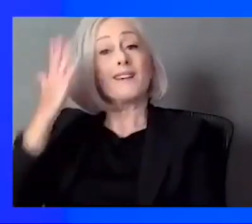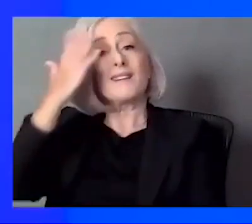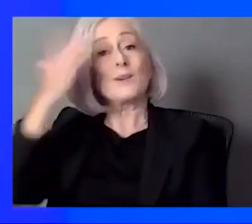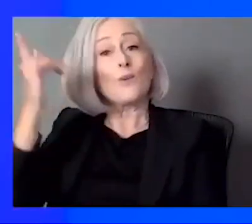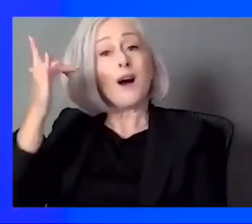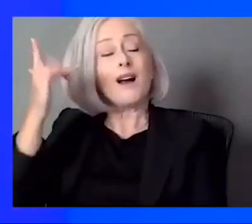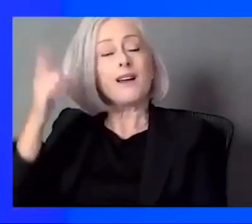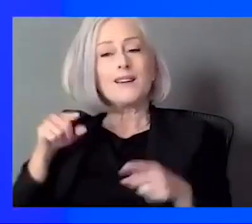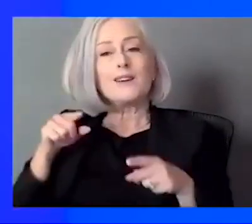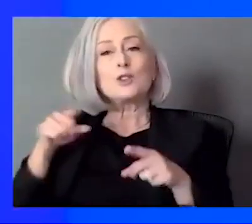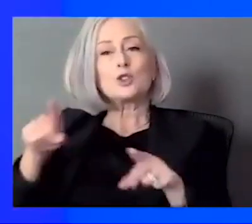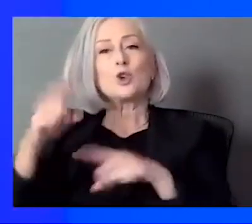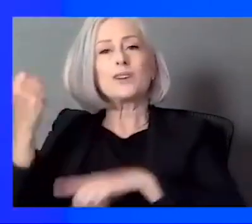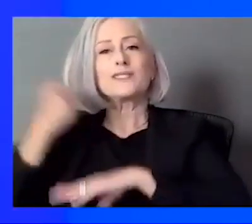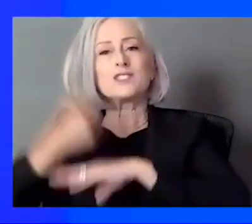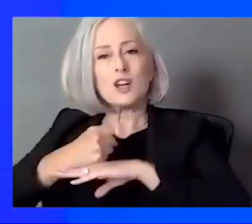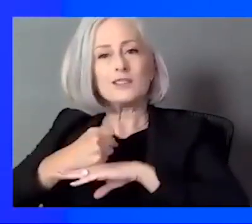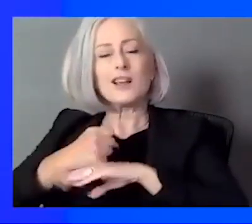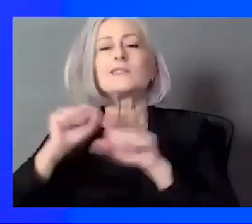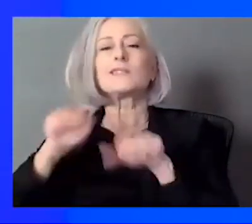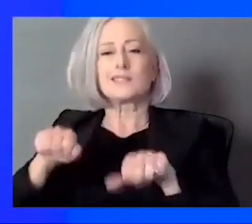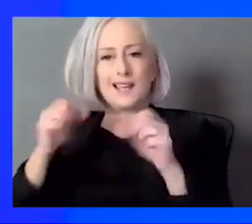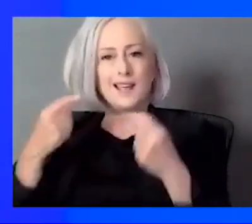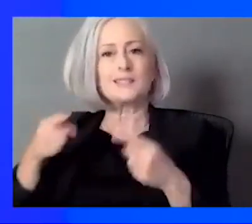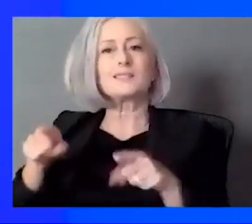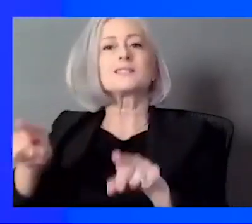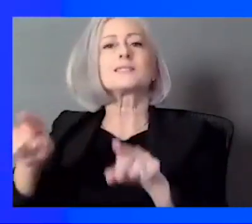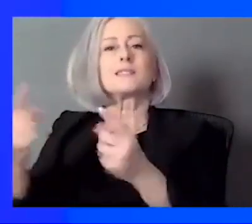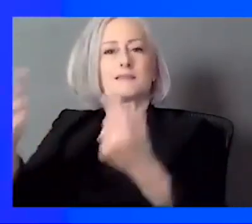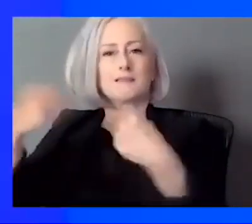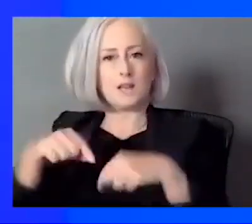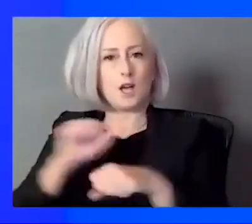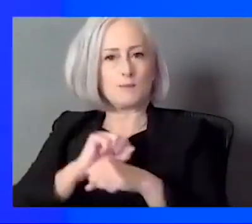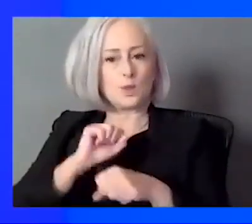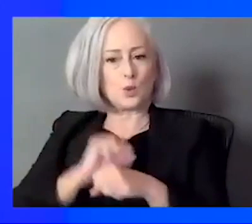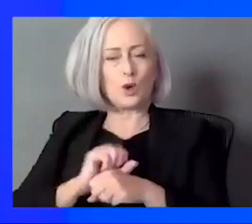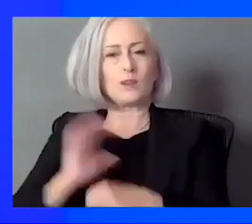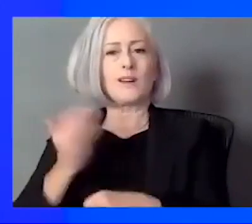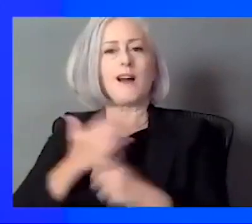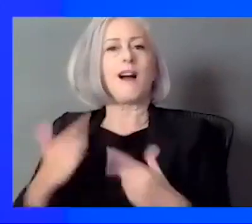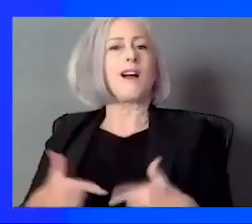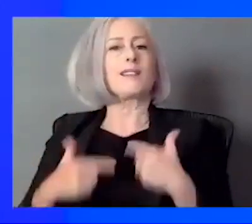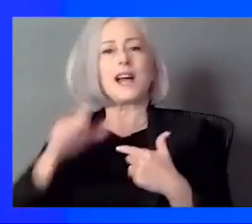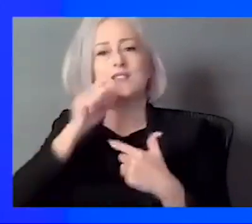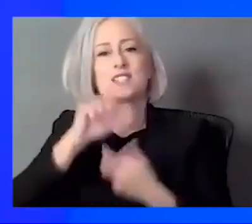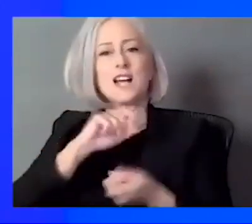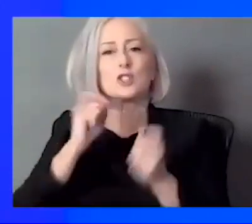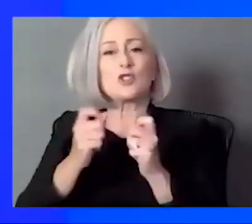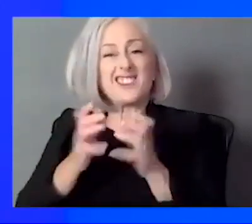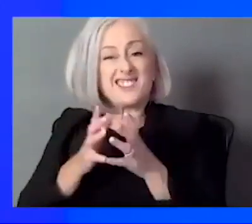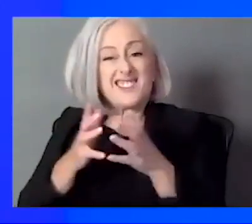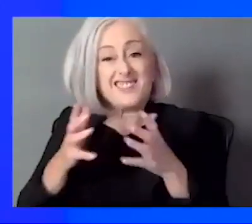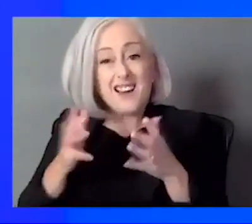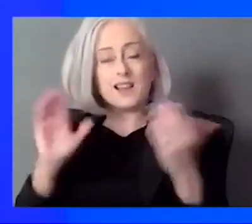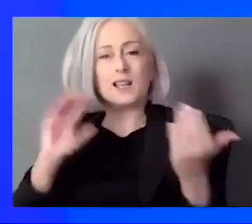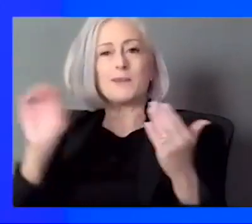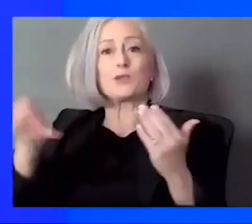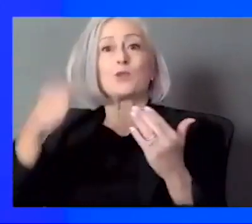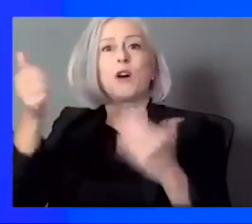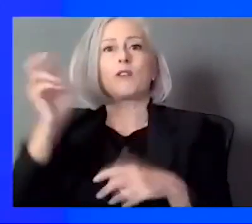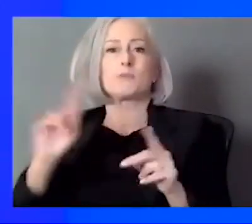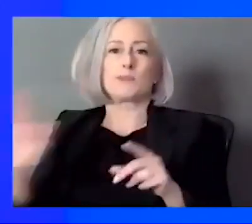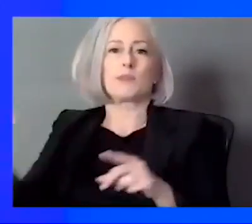into work. We had social interaction. Our lives didn't change too much compared to a lot of people's lives. So I was actually always